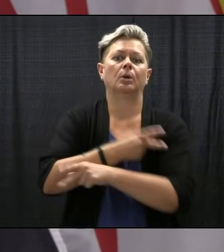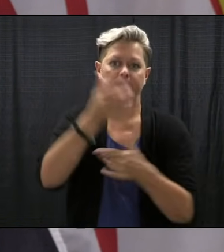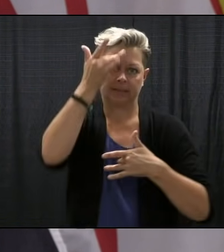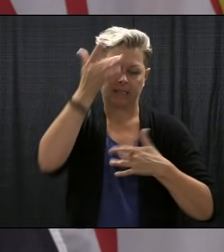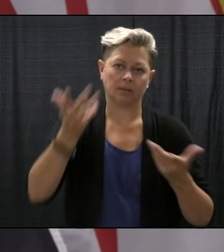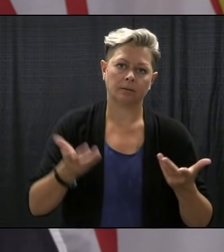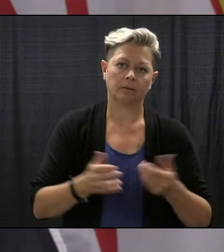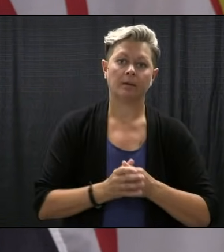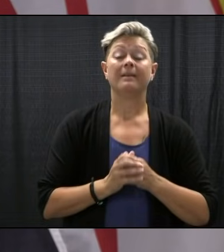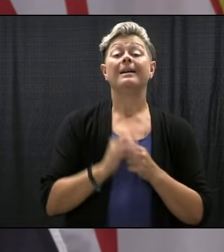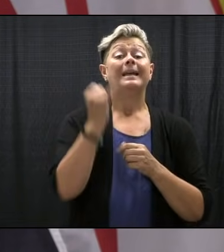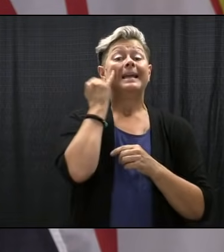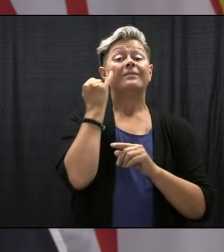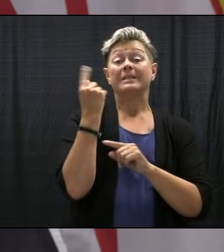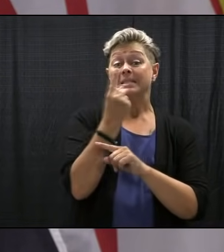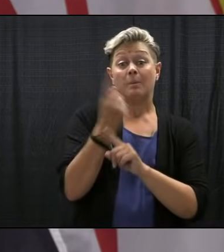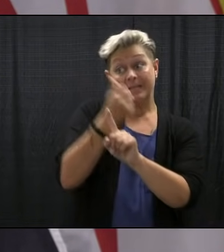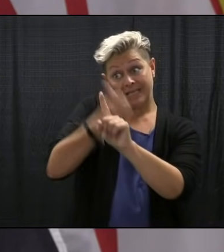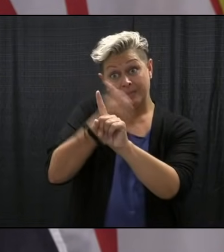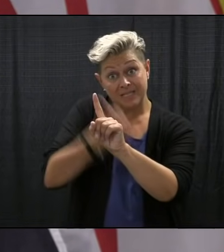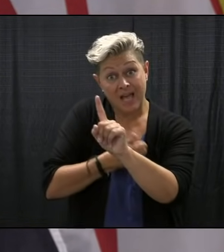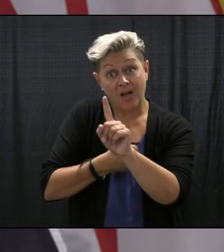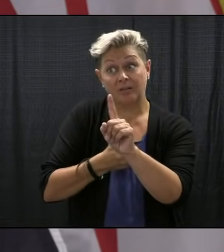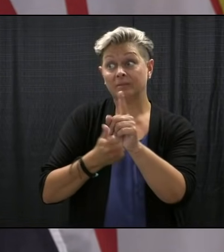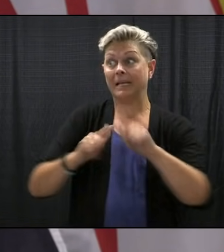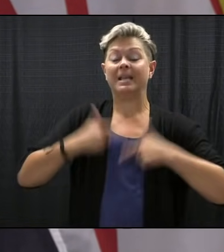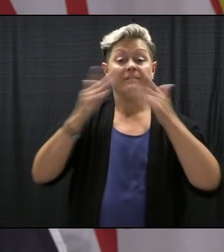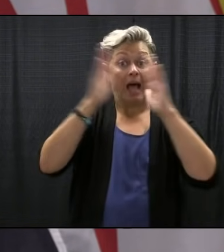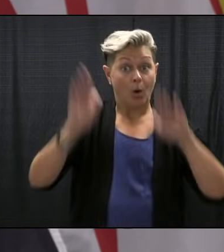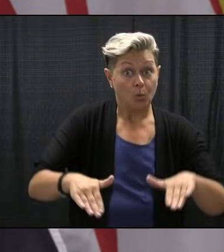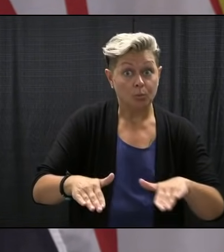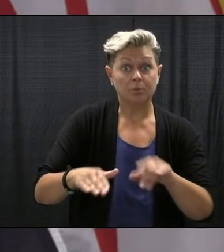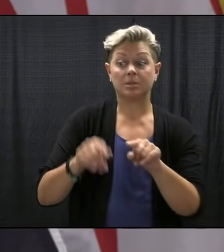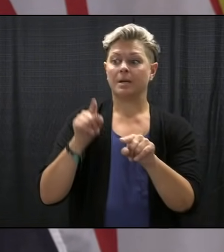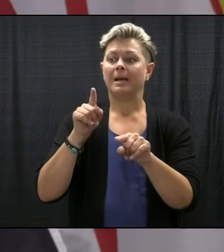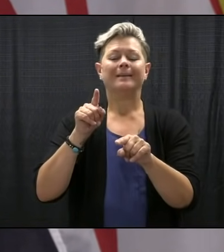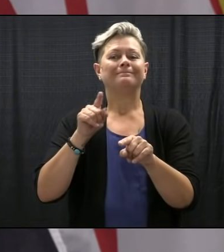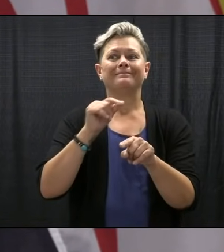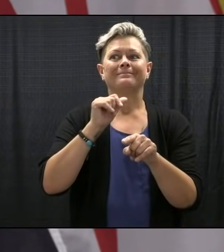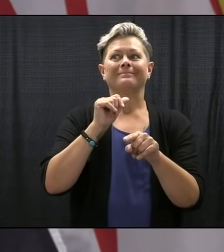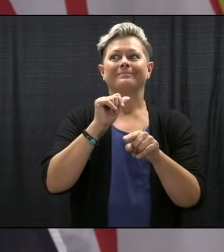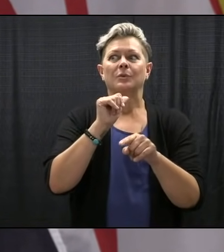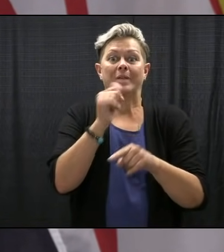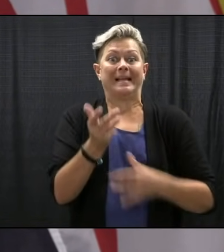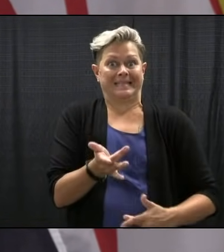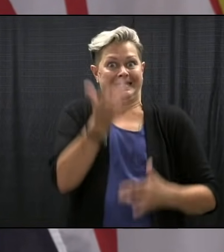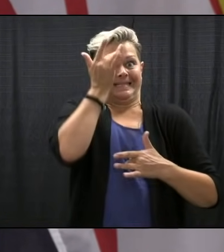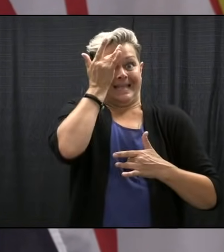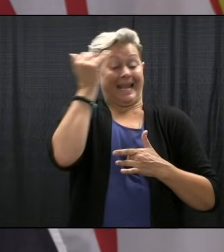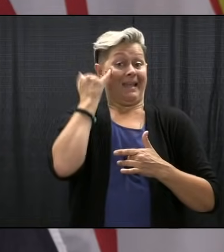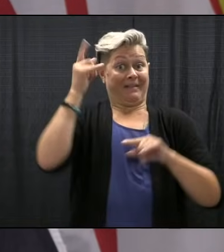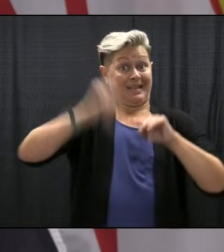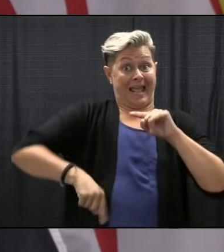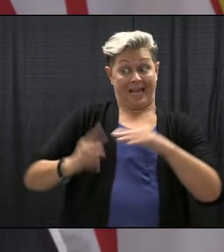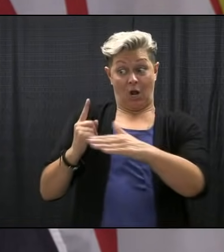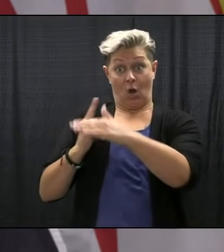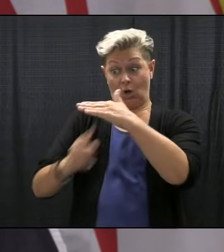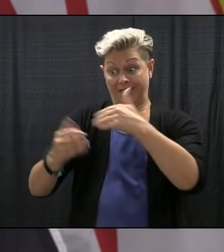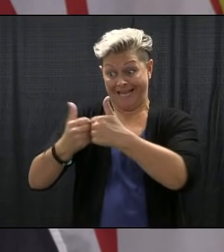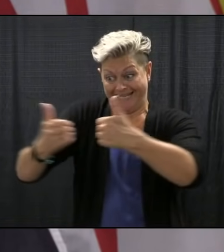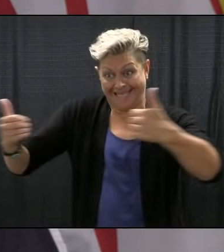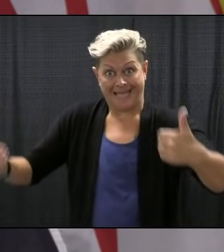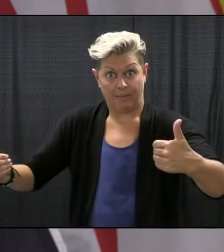with an active symptomatic COVID case in a household and you weren't able to isolate away from that person, so you're